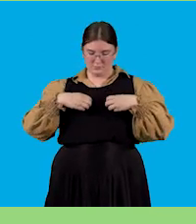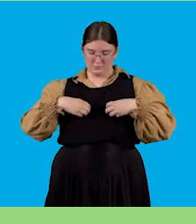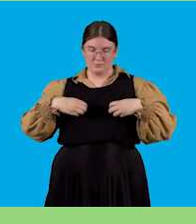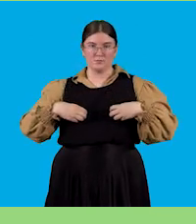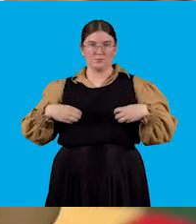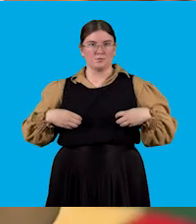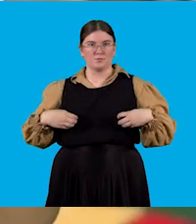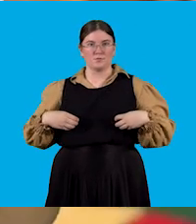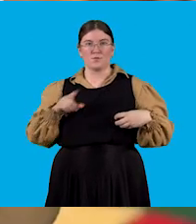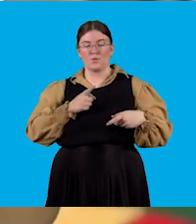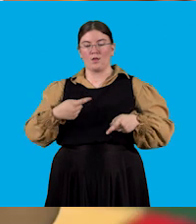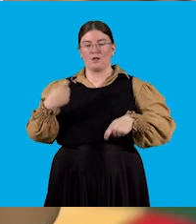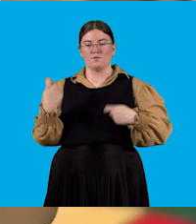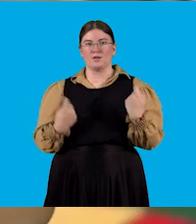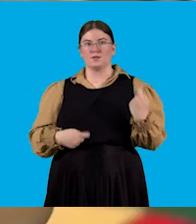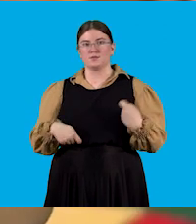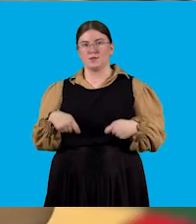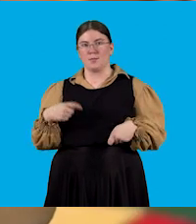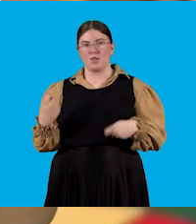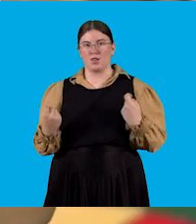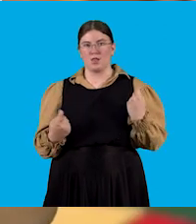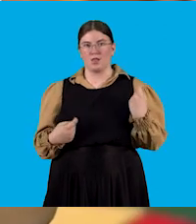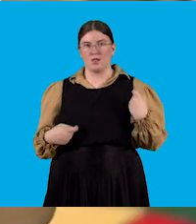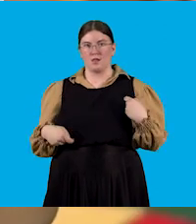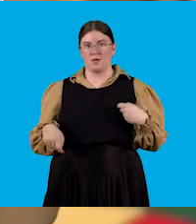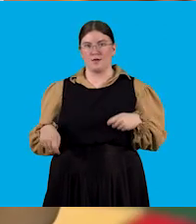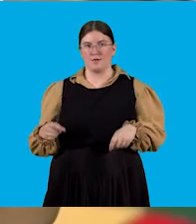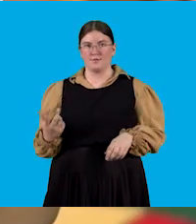cartilage rings are to allow flexibility.